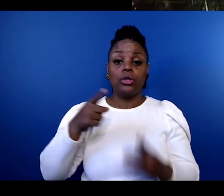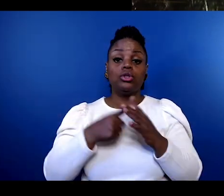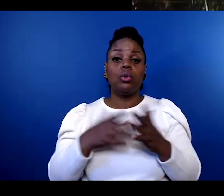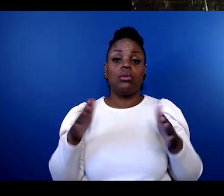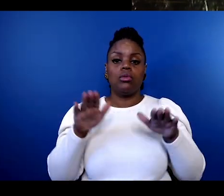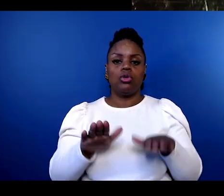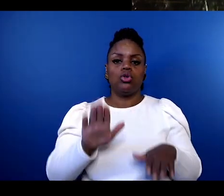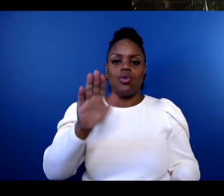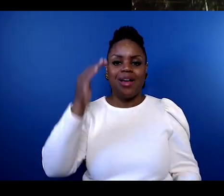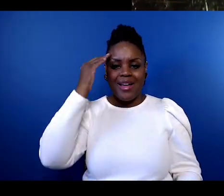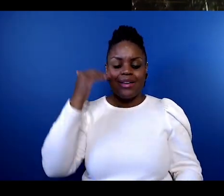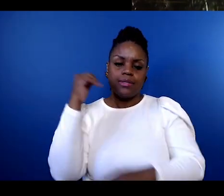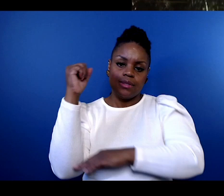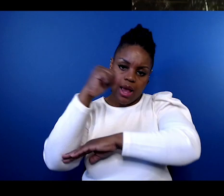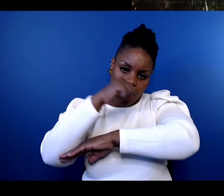belly,